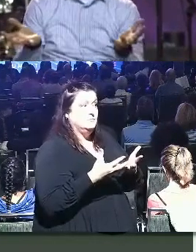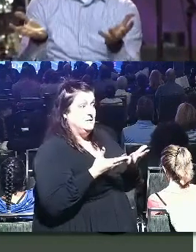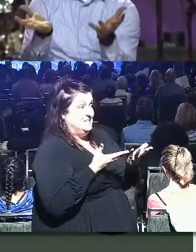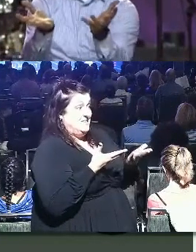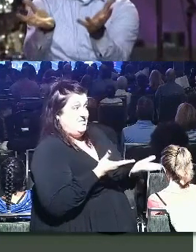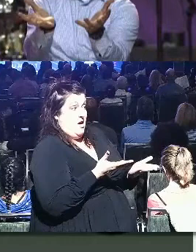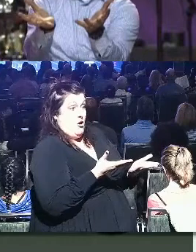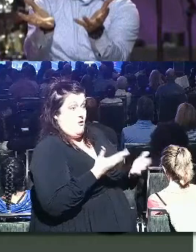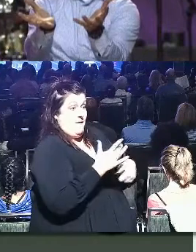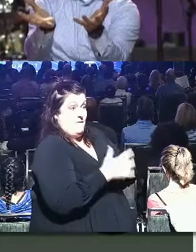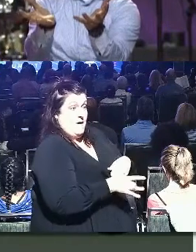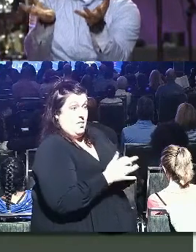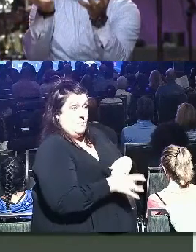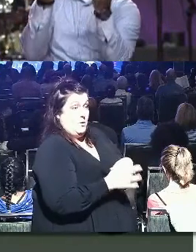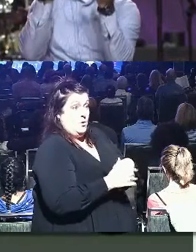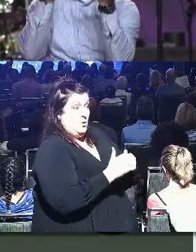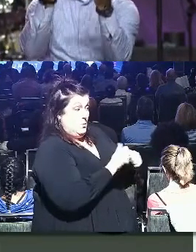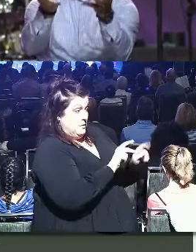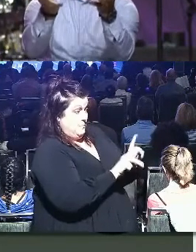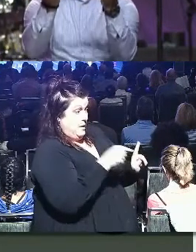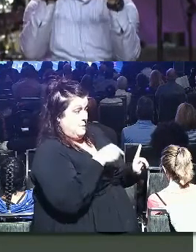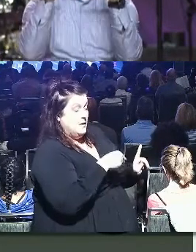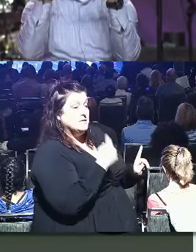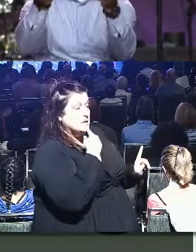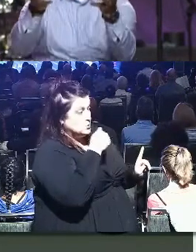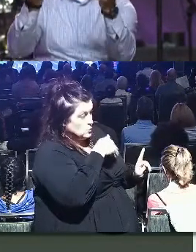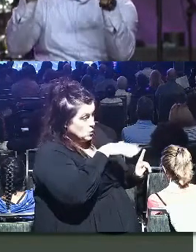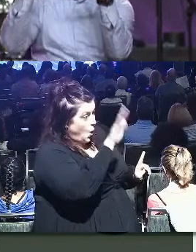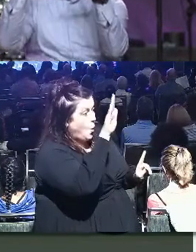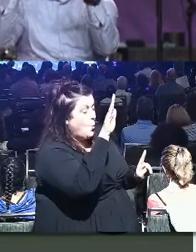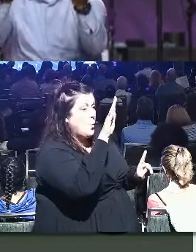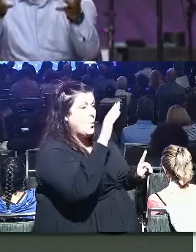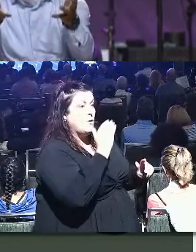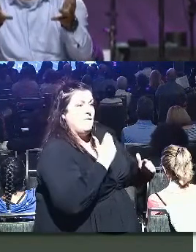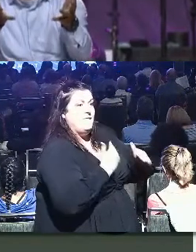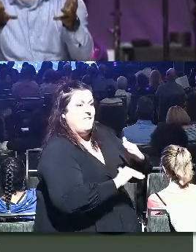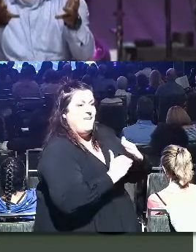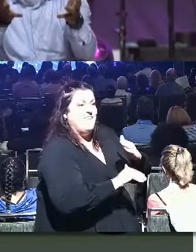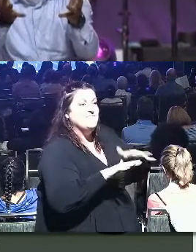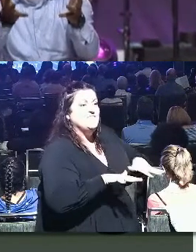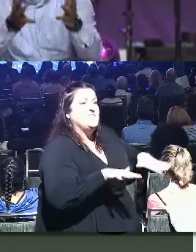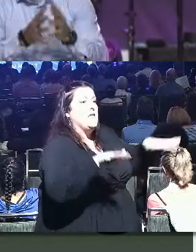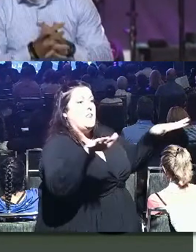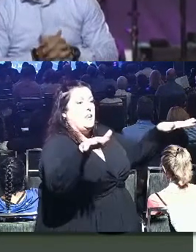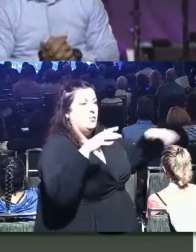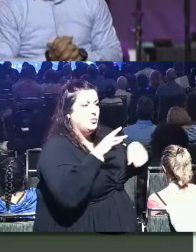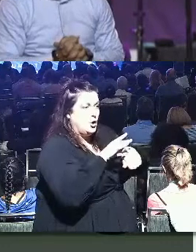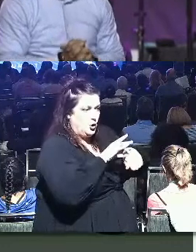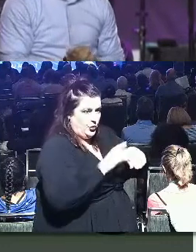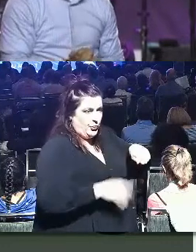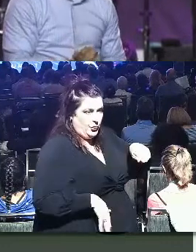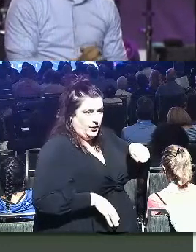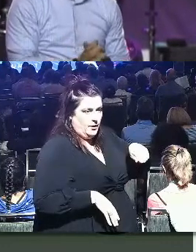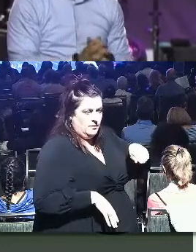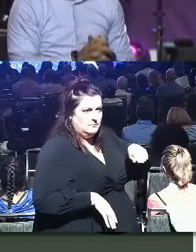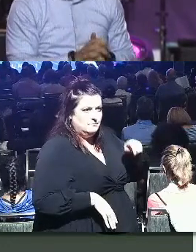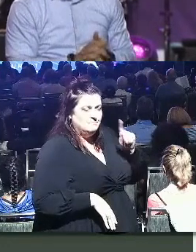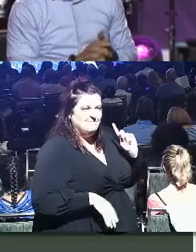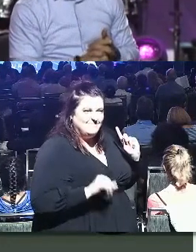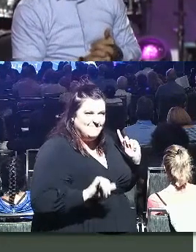these image bearers that God says, go and fill it up. You know what's so